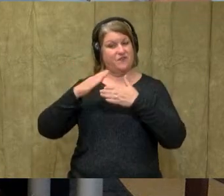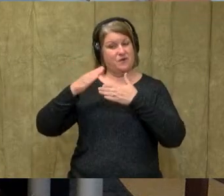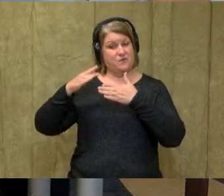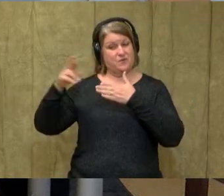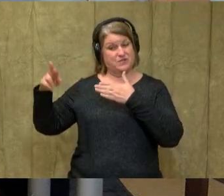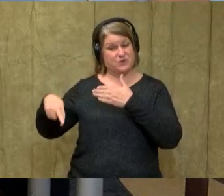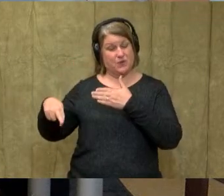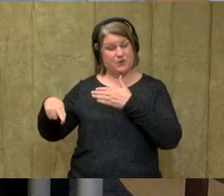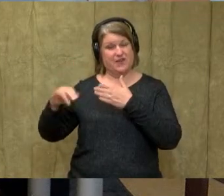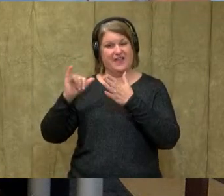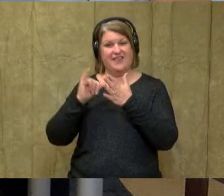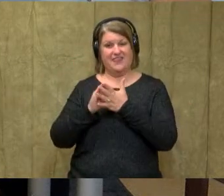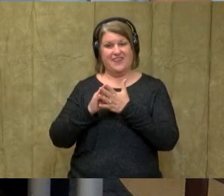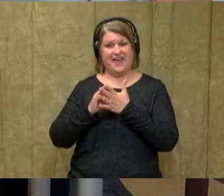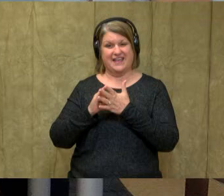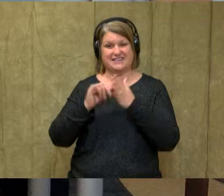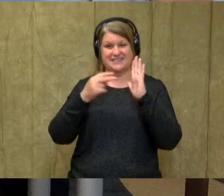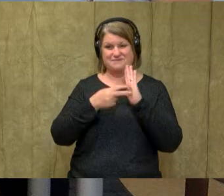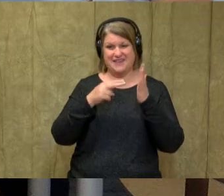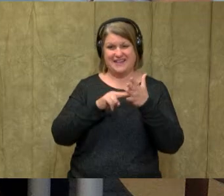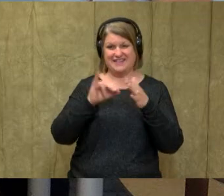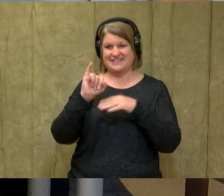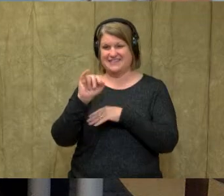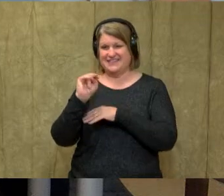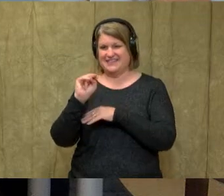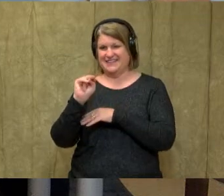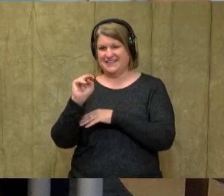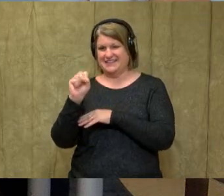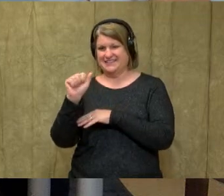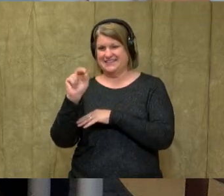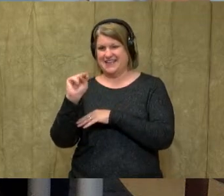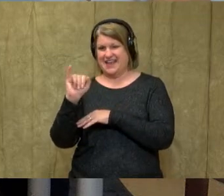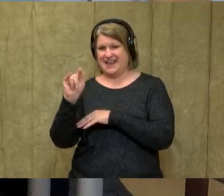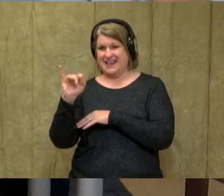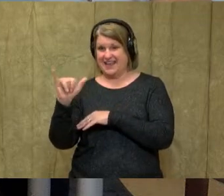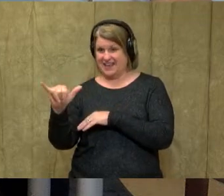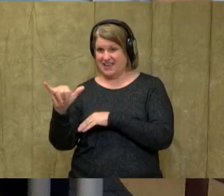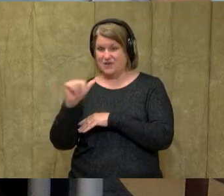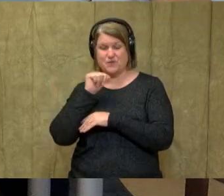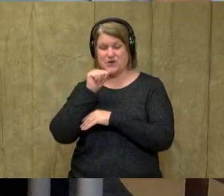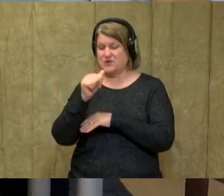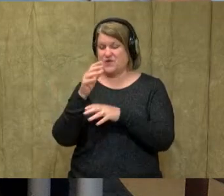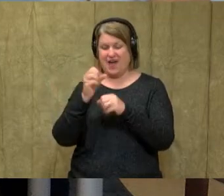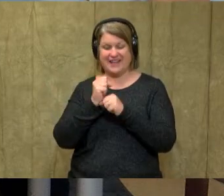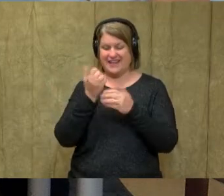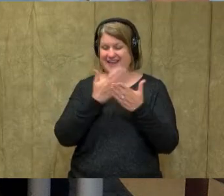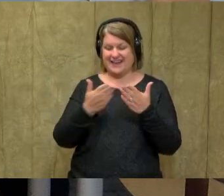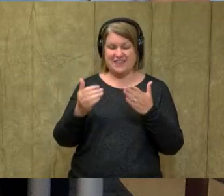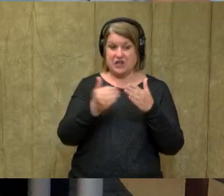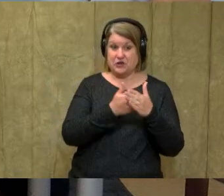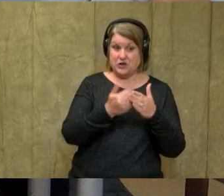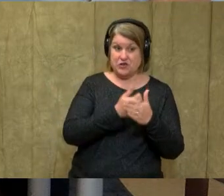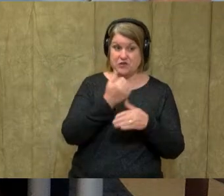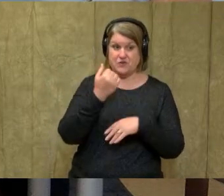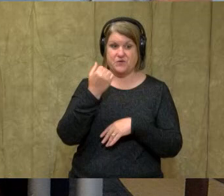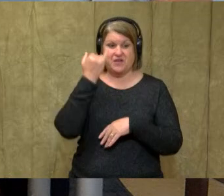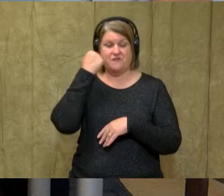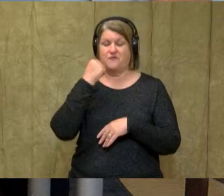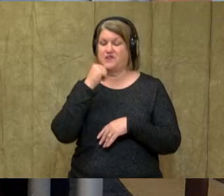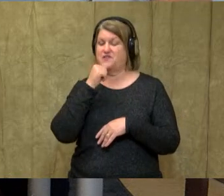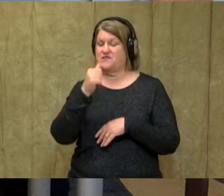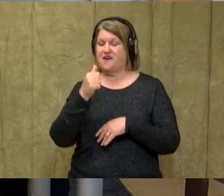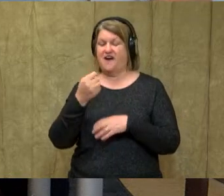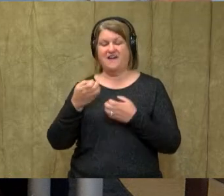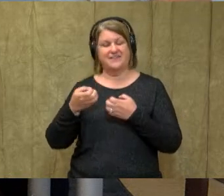probably the definition of insanity. We don't get anything new unless we put something new in effort into that